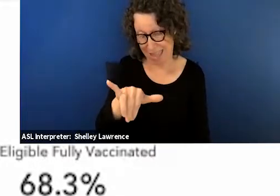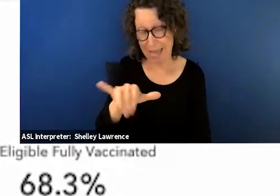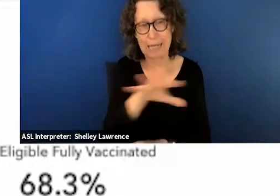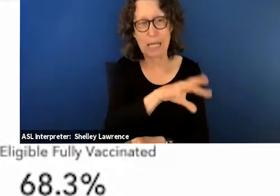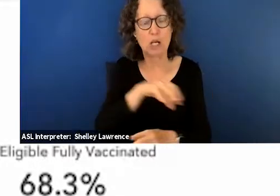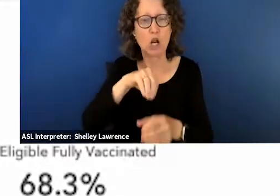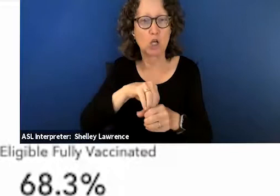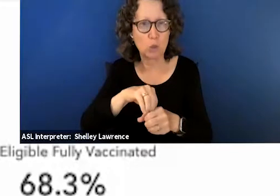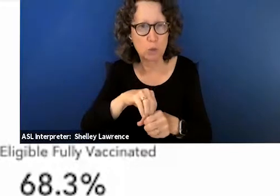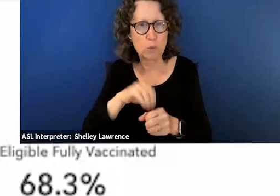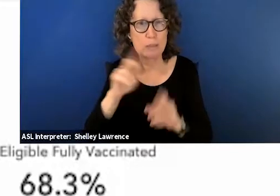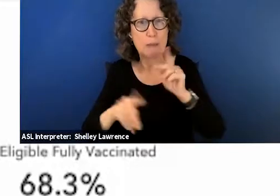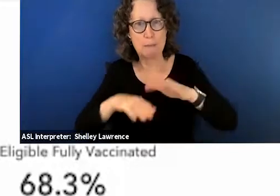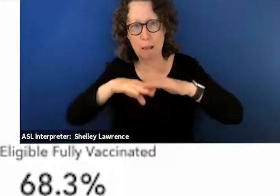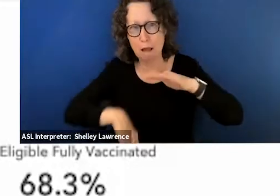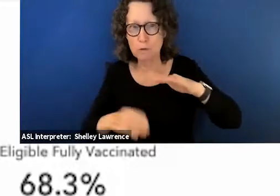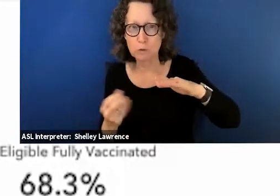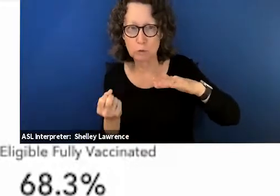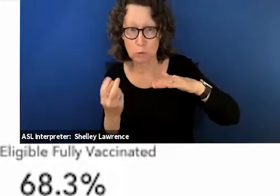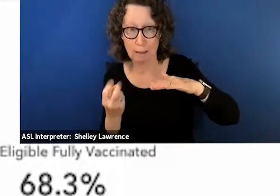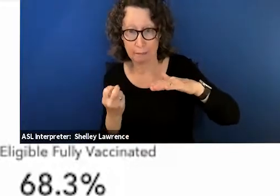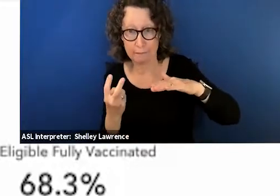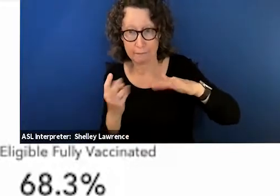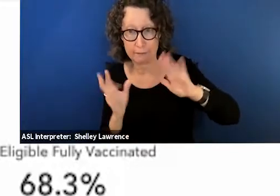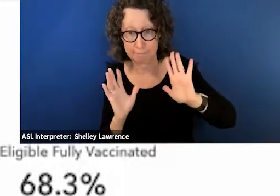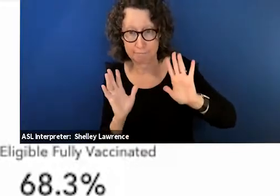includes those under the age of 12.